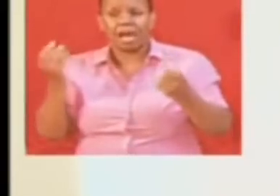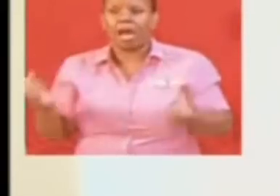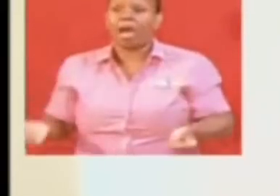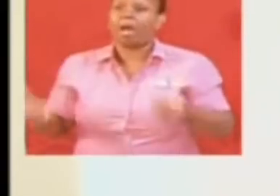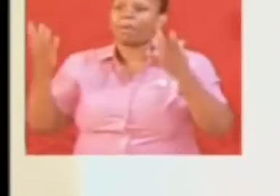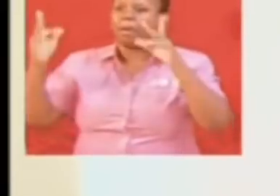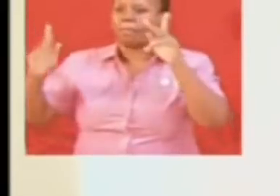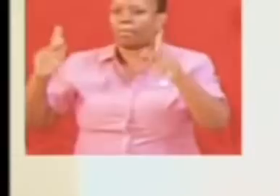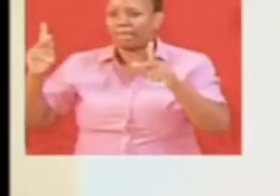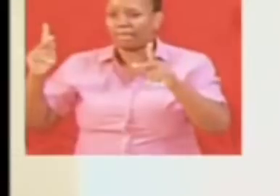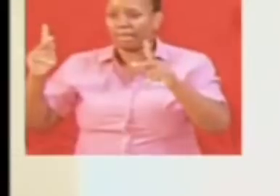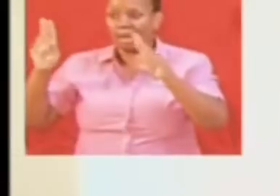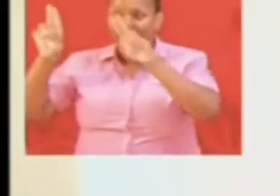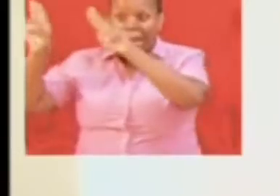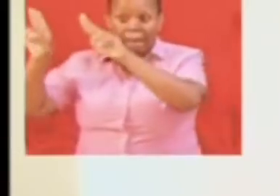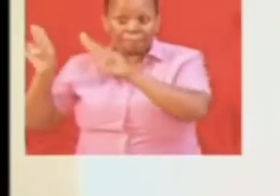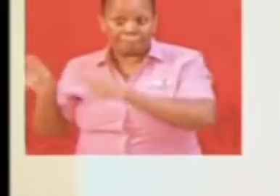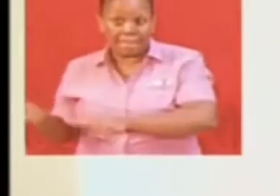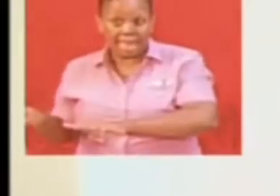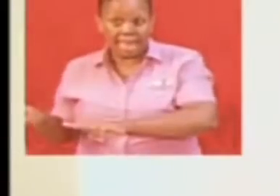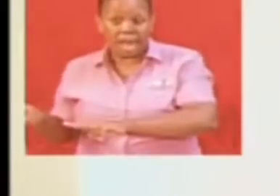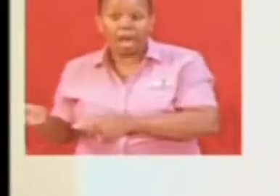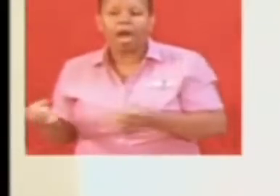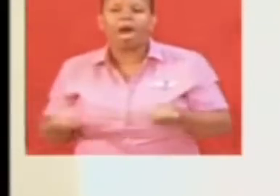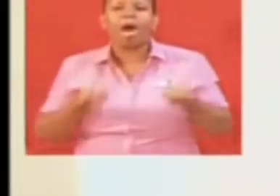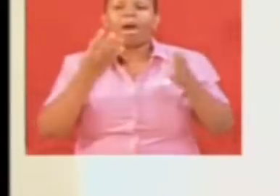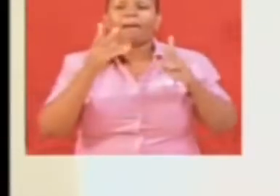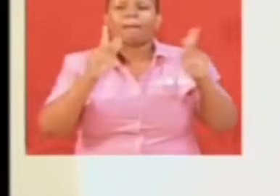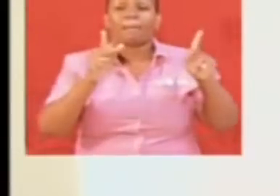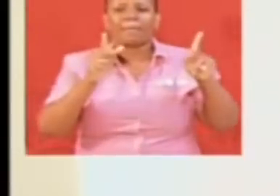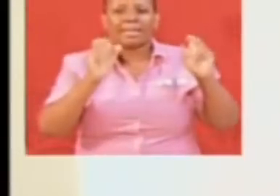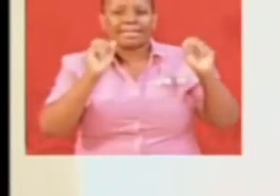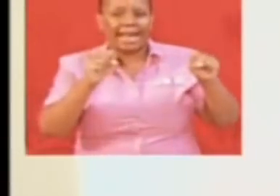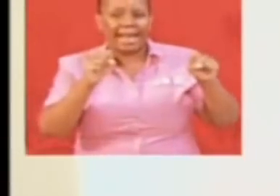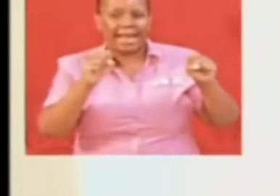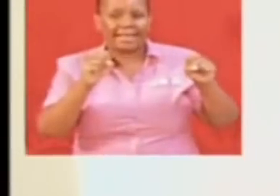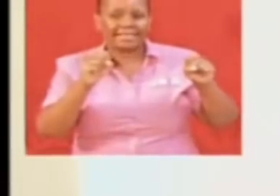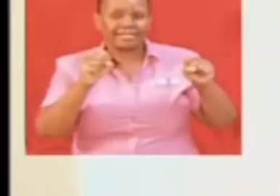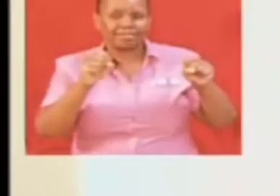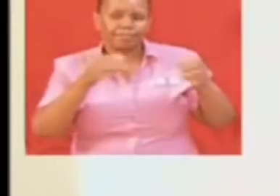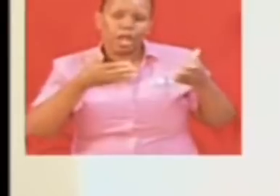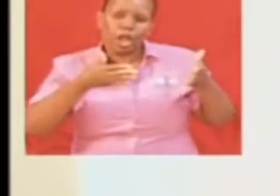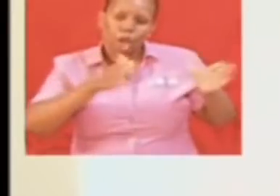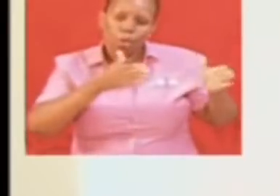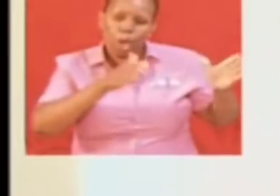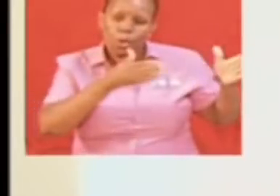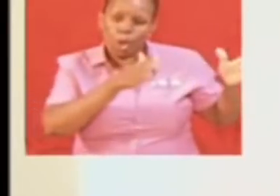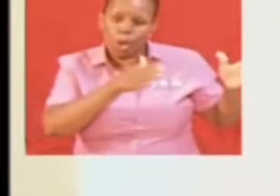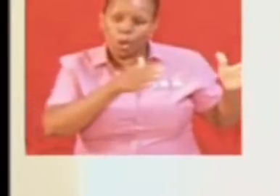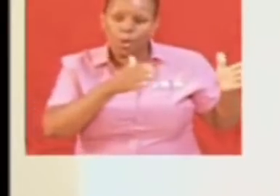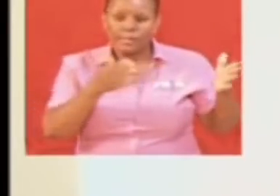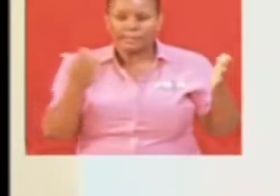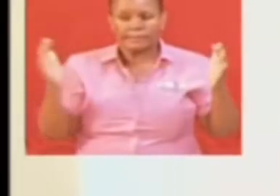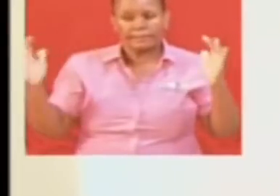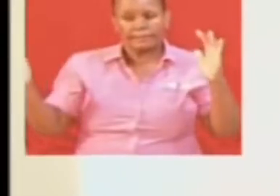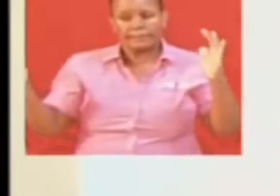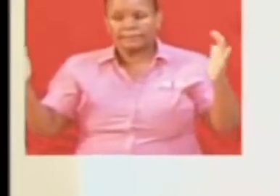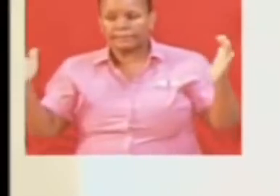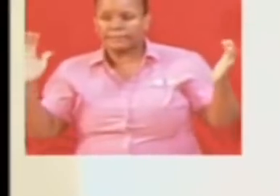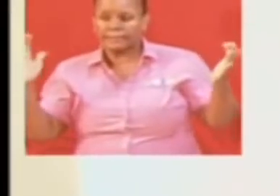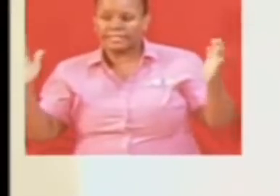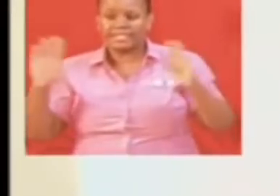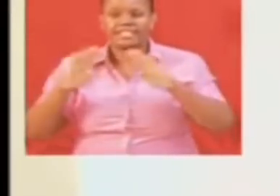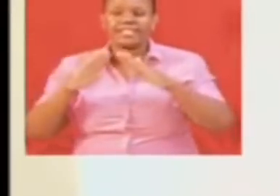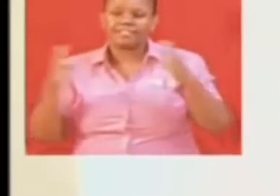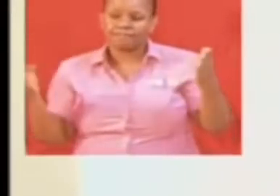the ability to handle the numbers once they get here. Because remember, once those persons get here, they're not just going